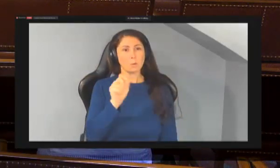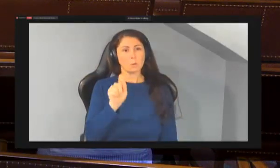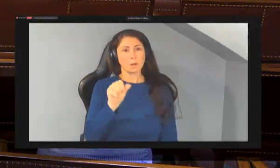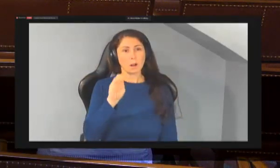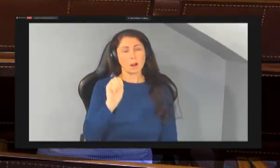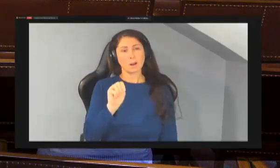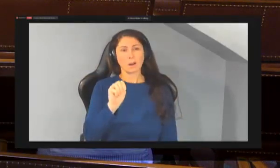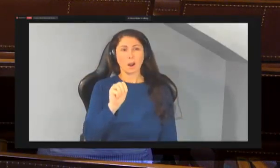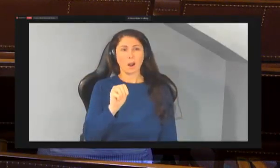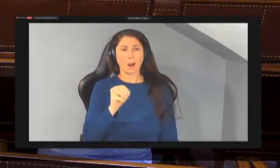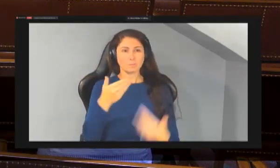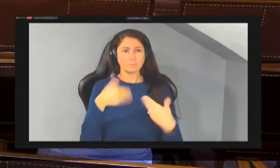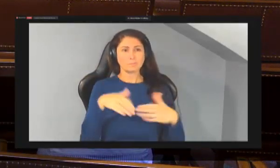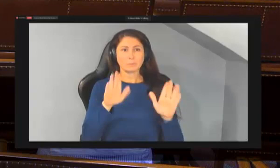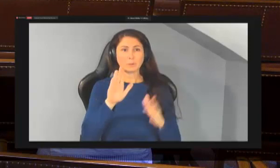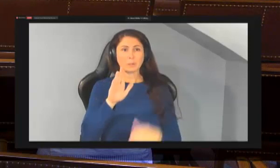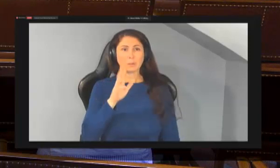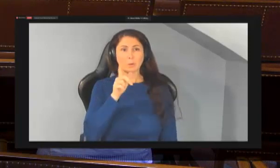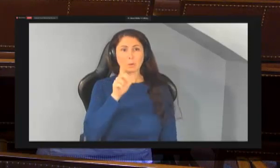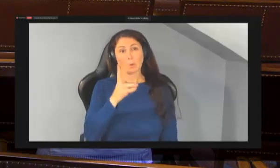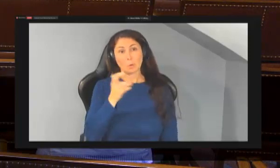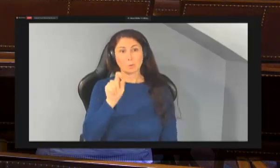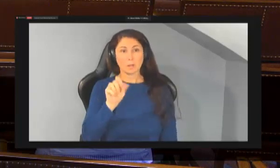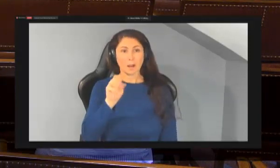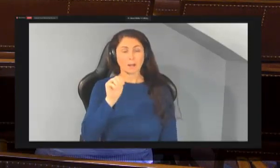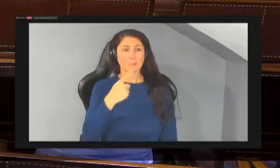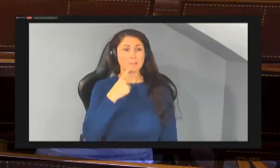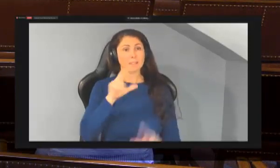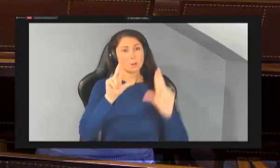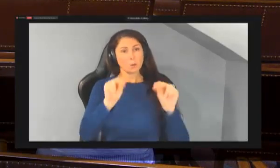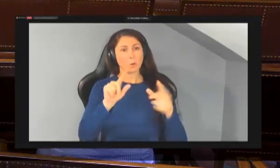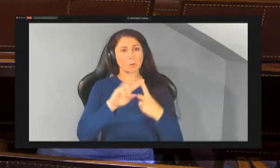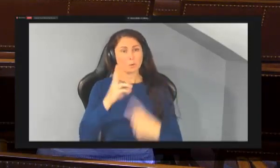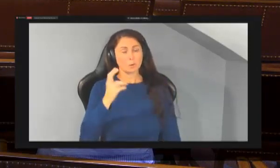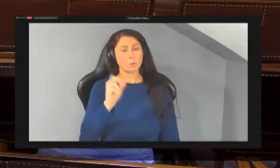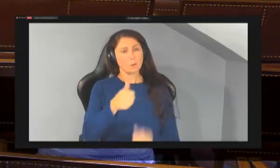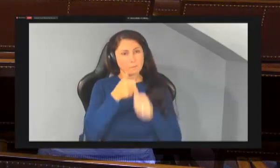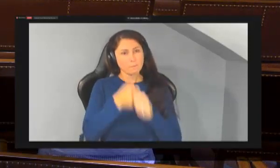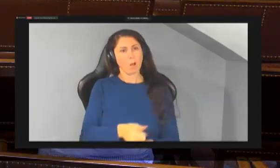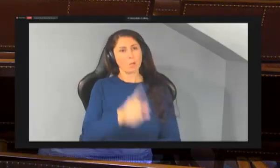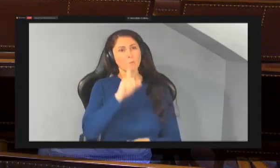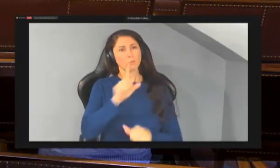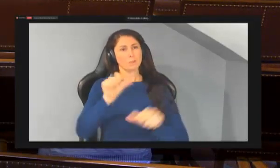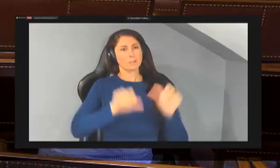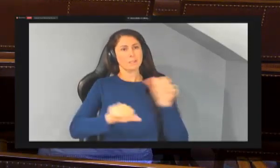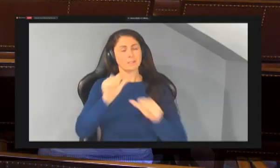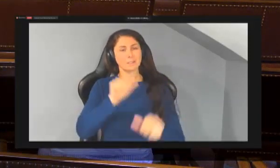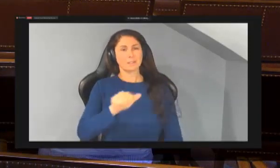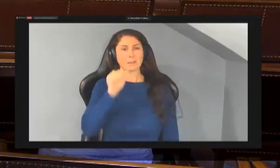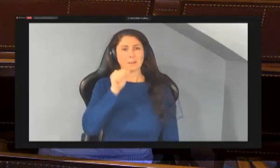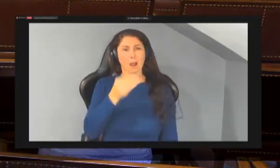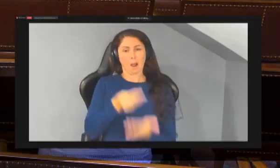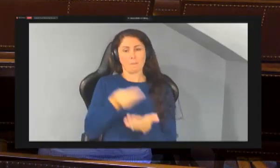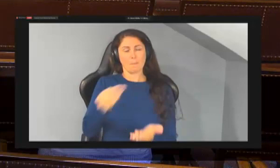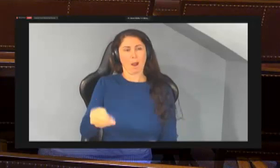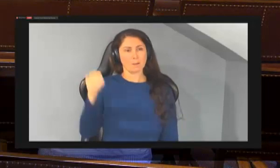the who.com, say no to the who in any case. Follow real science and not bought and paid for